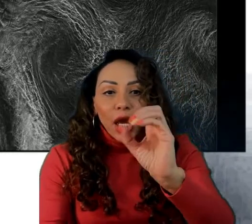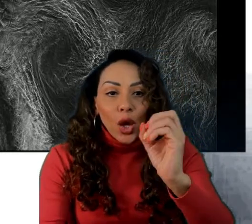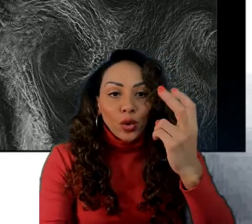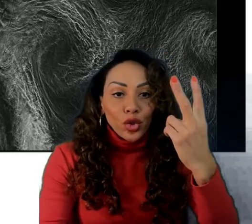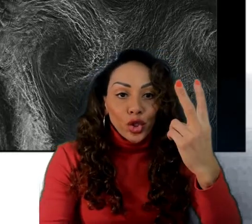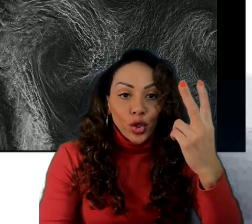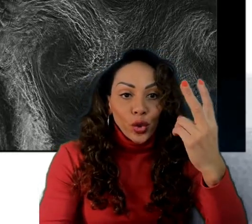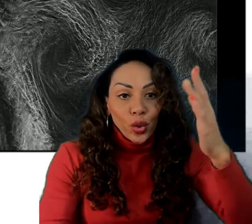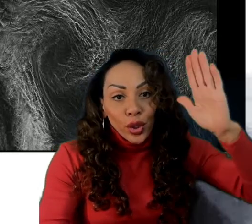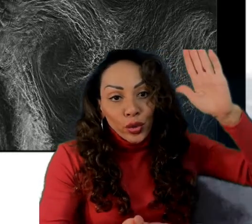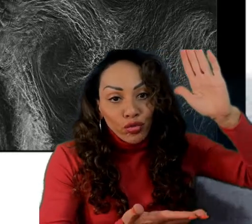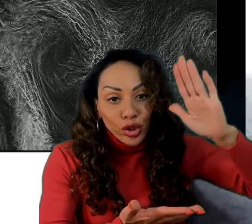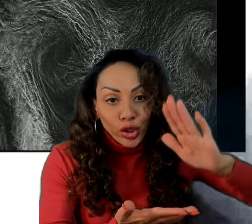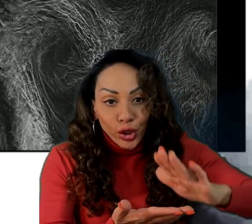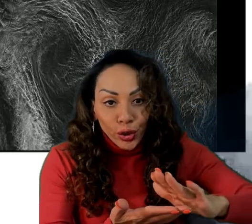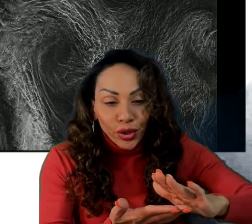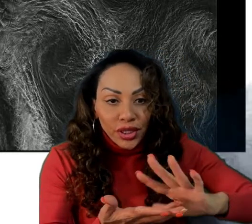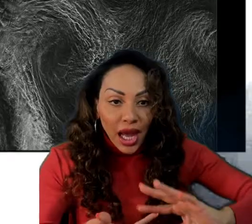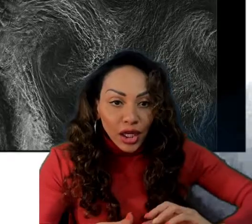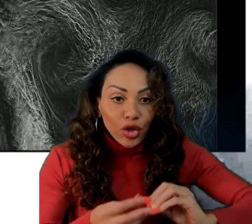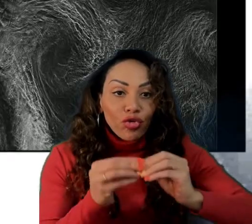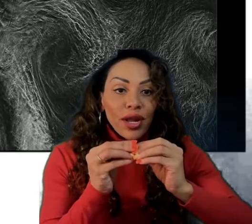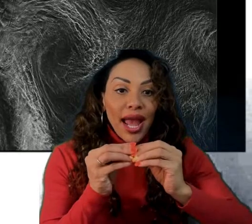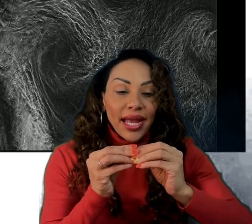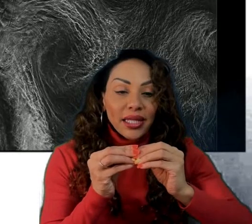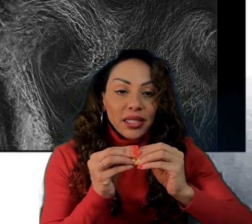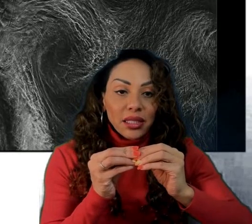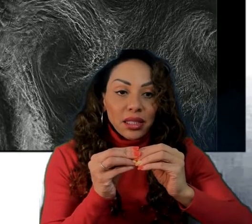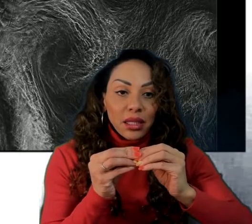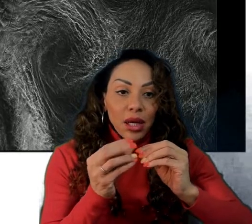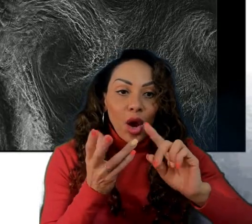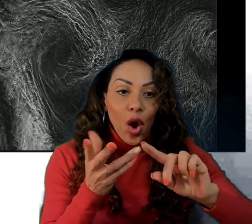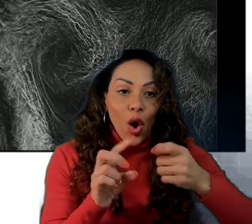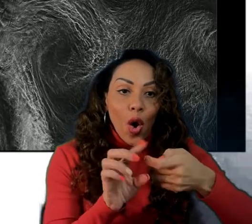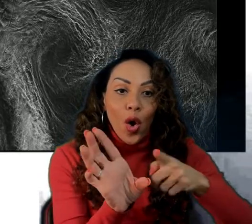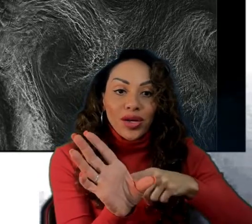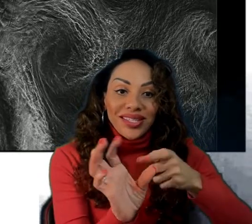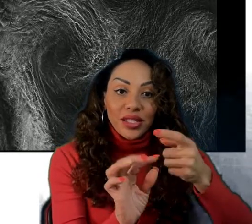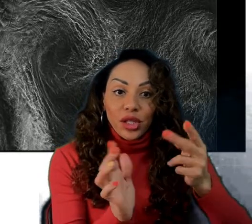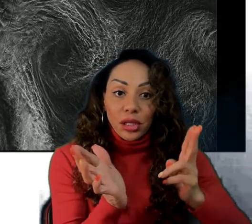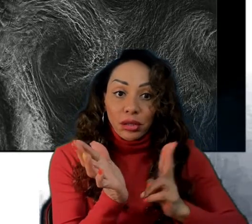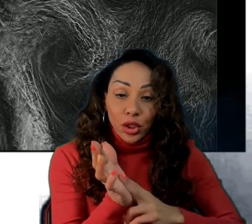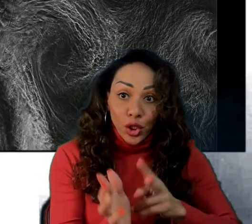It can even be seen from space, as you can see here in the movements.